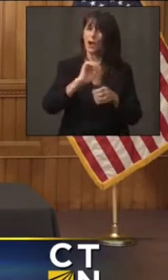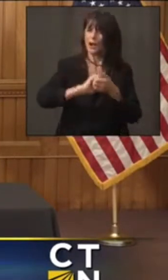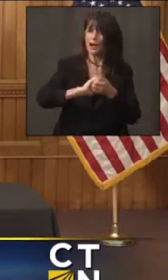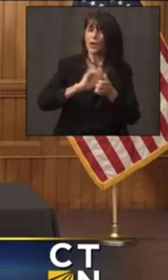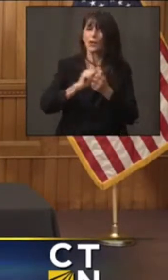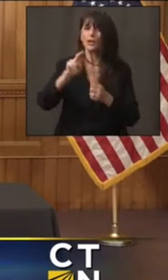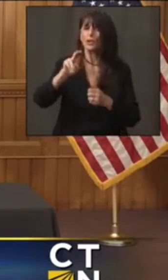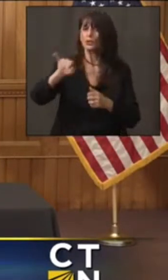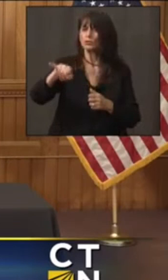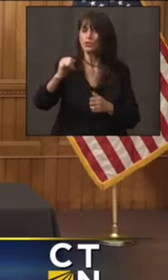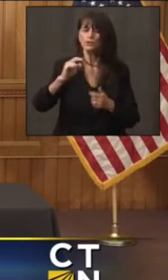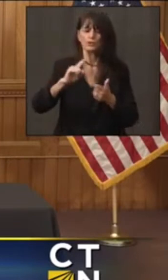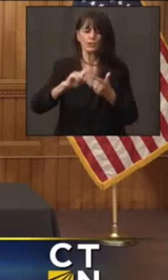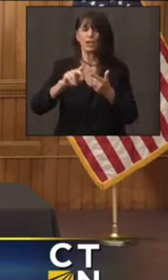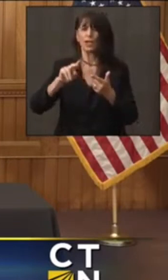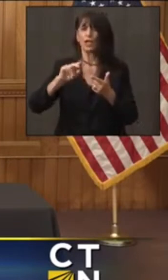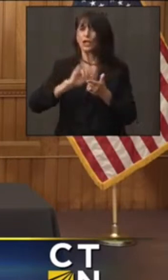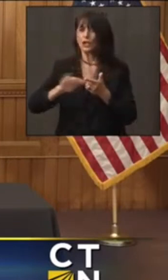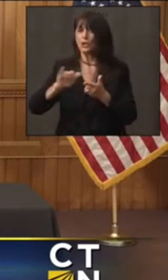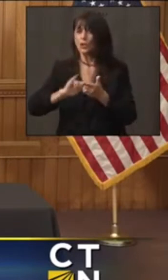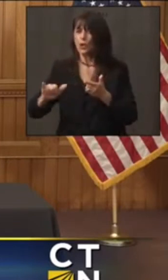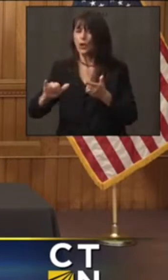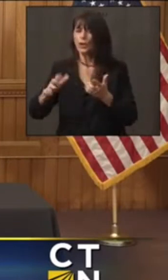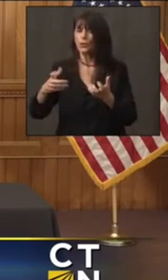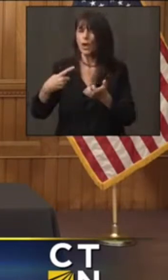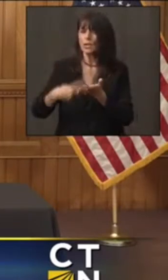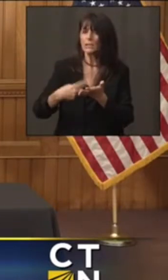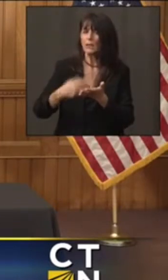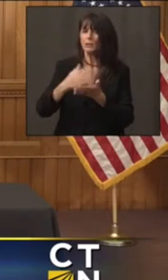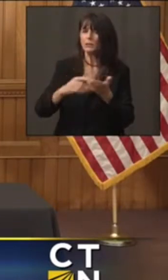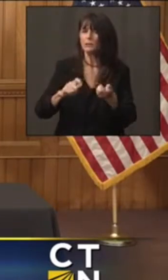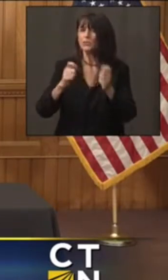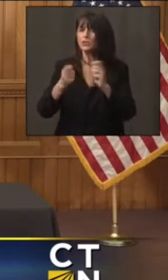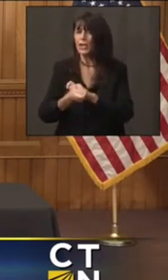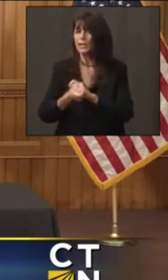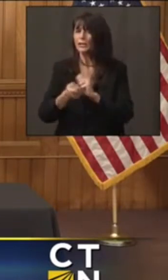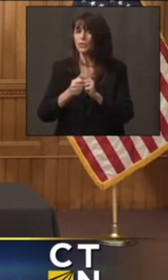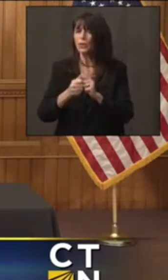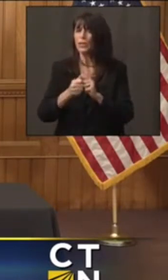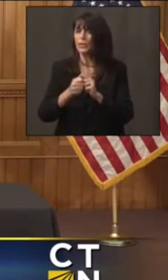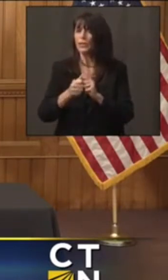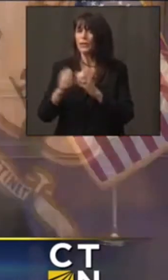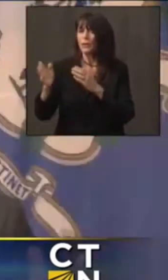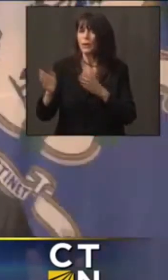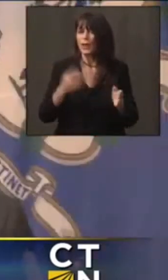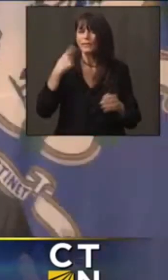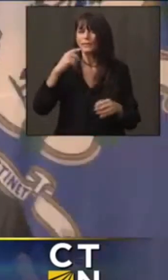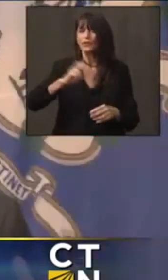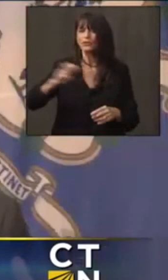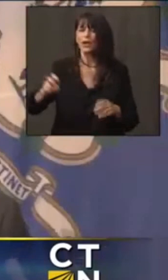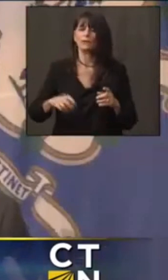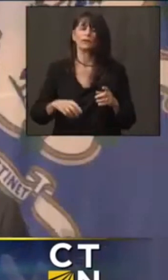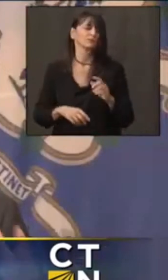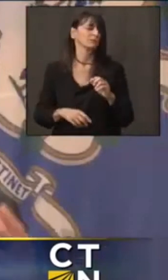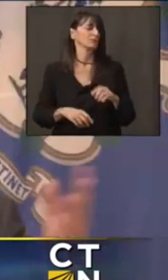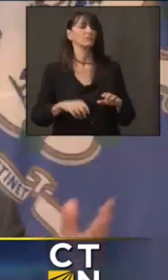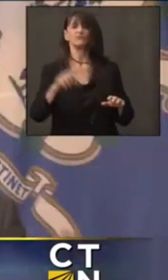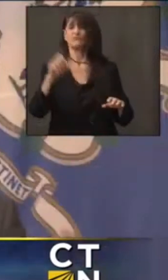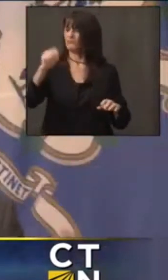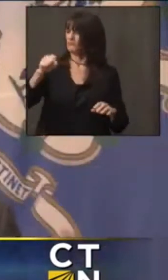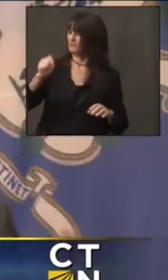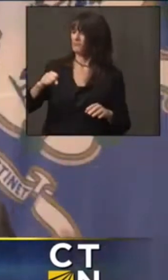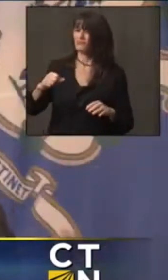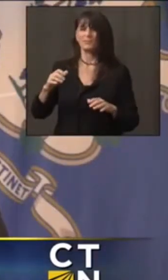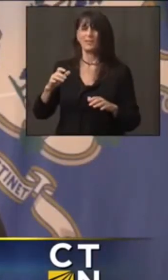Jersey and New York to talk about any potential changes to the advisory? Yeah, it just makes a lot more sense to me if we can do this